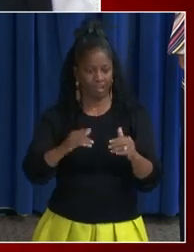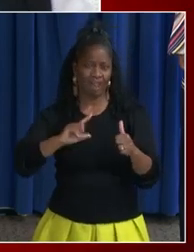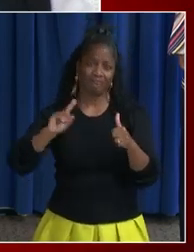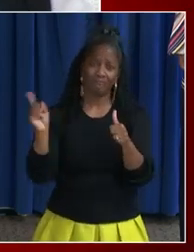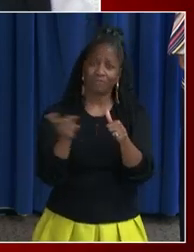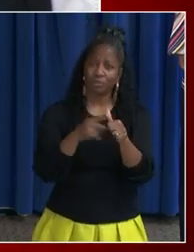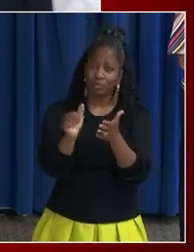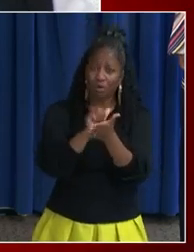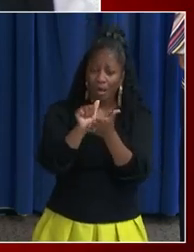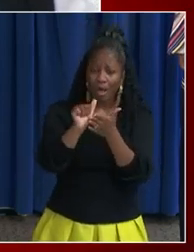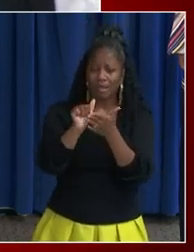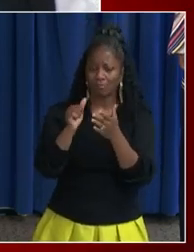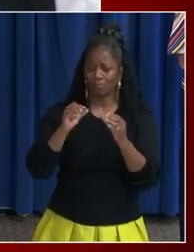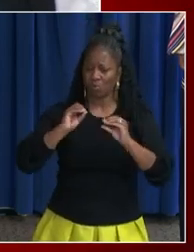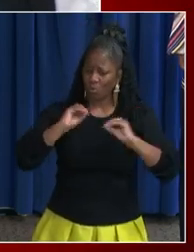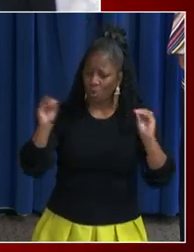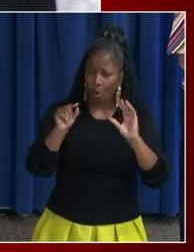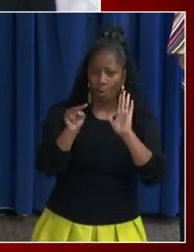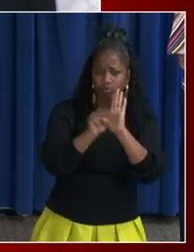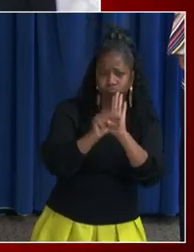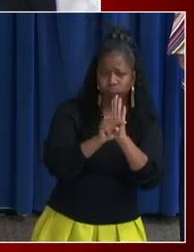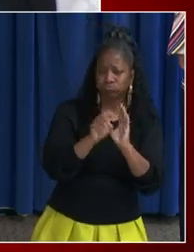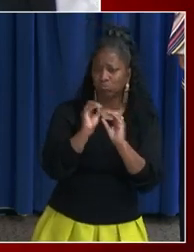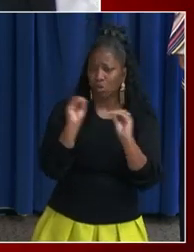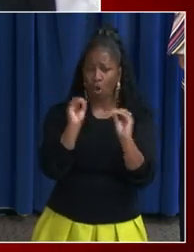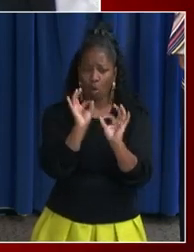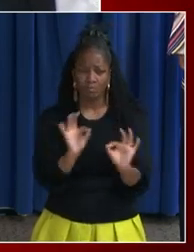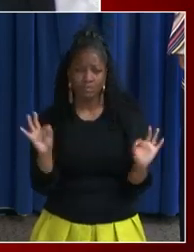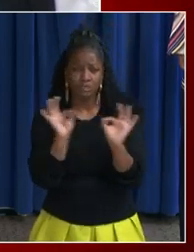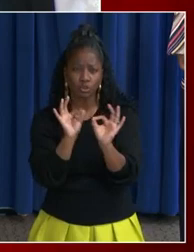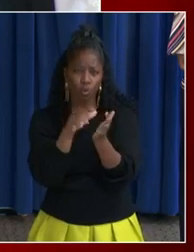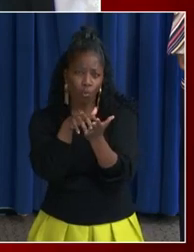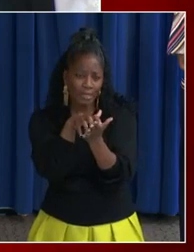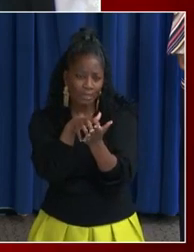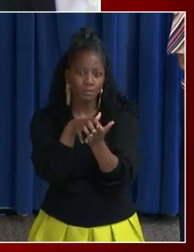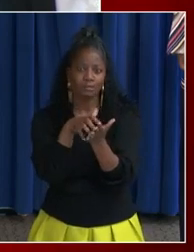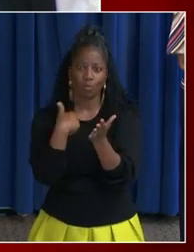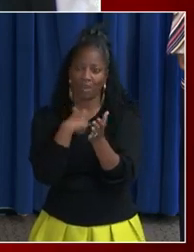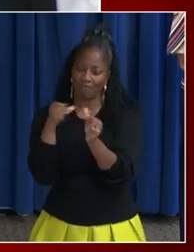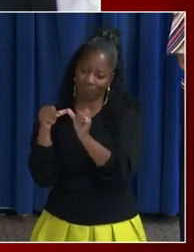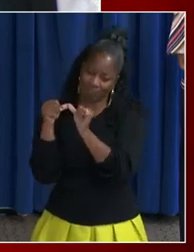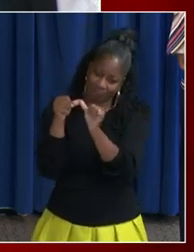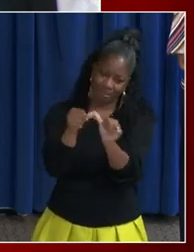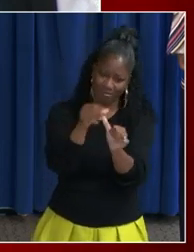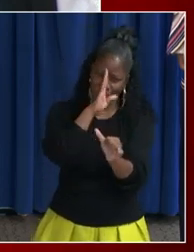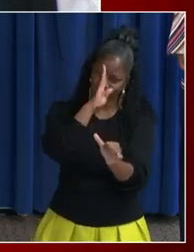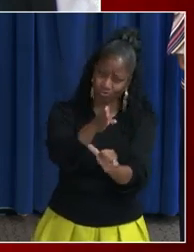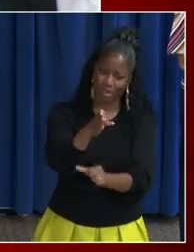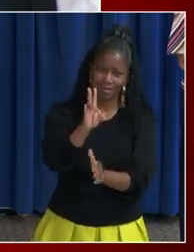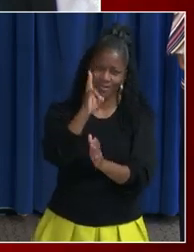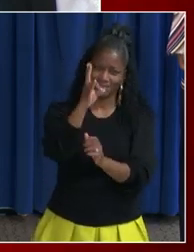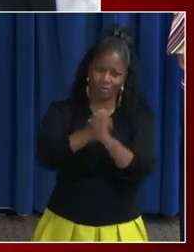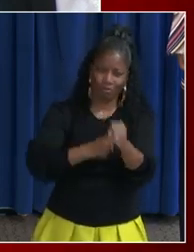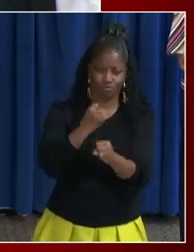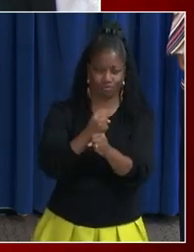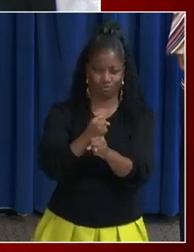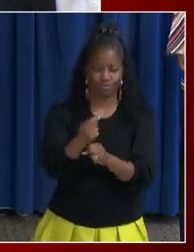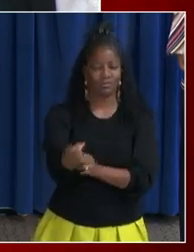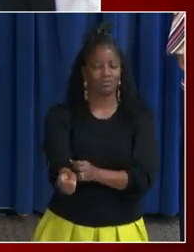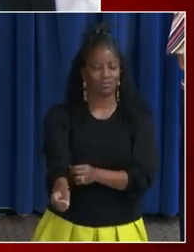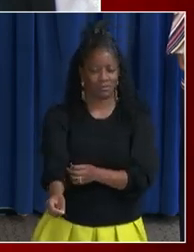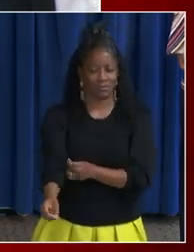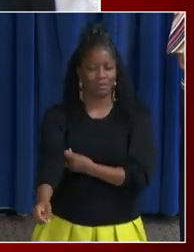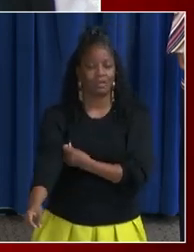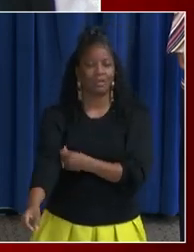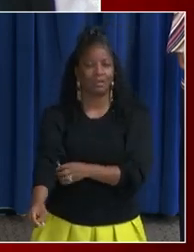significant deficiencies or material weaknesses, which we have maintained for 7 straight years, and the